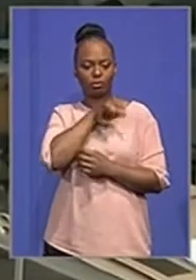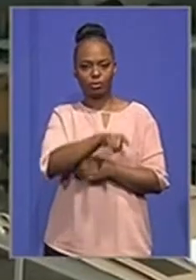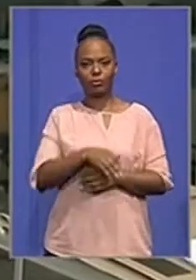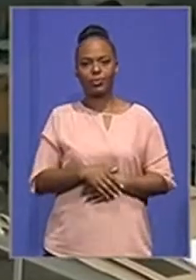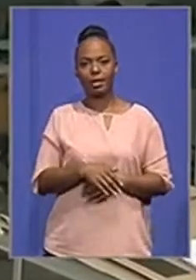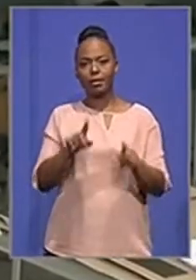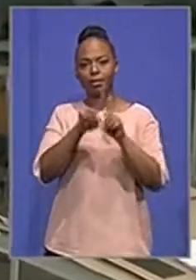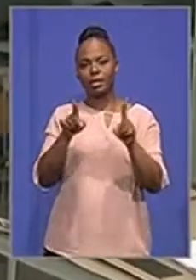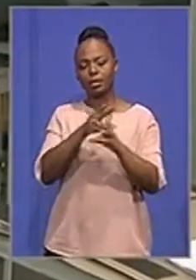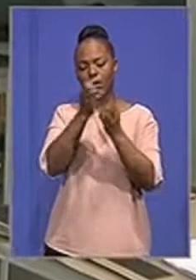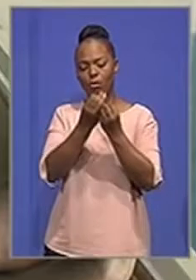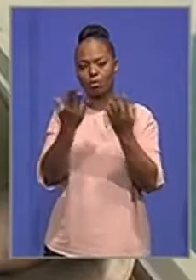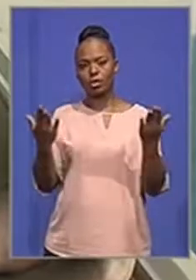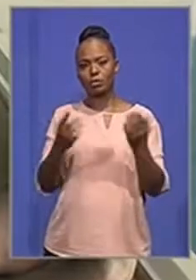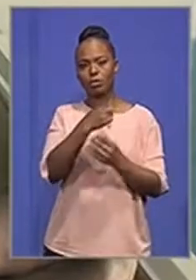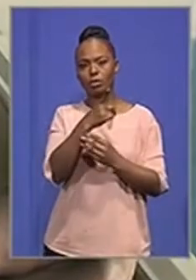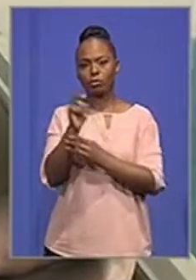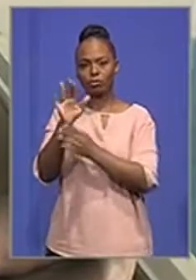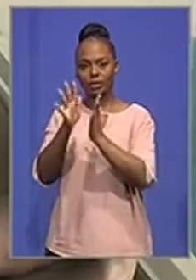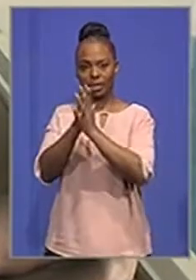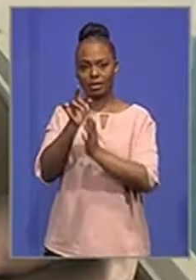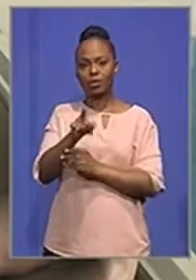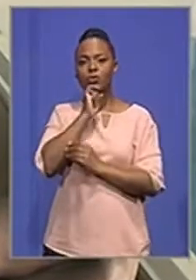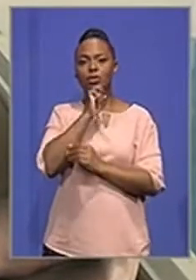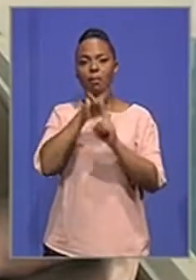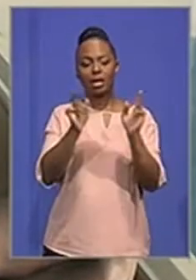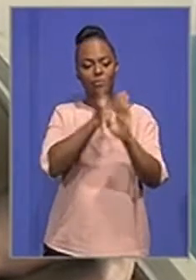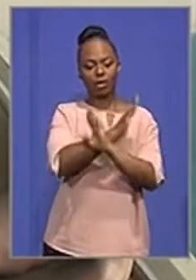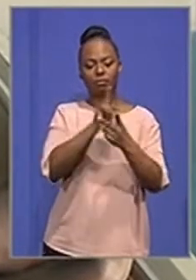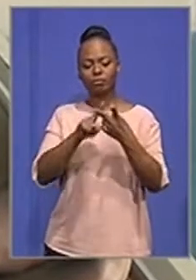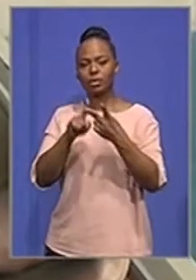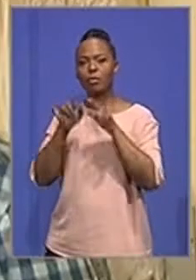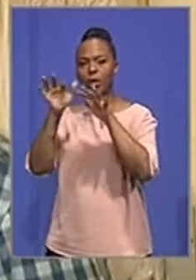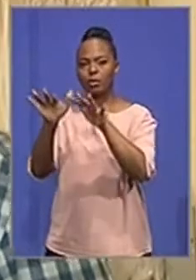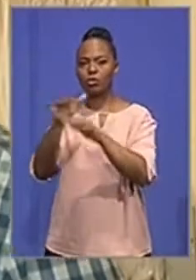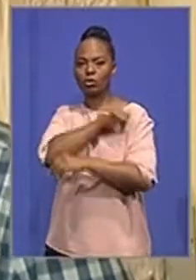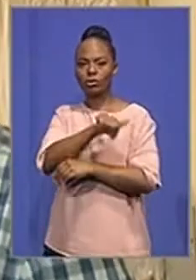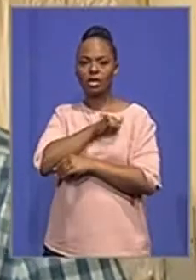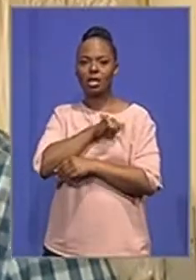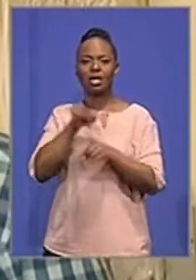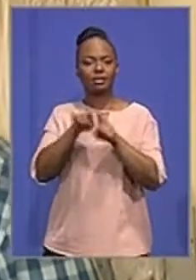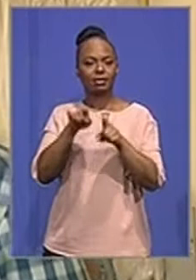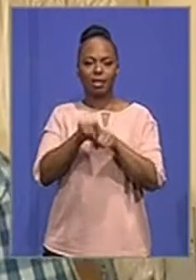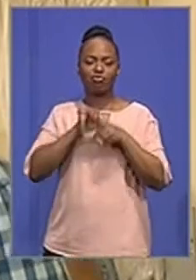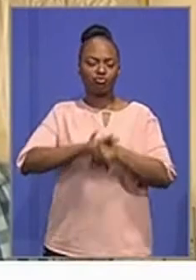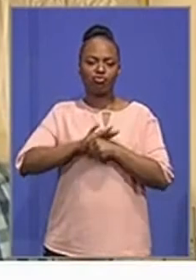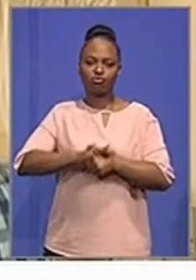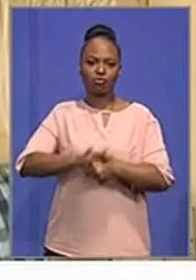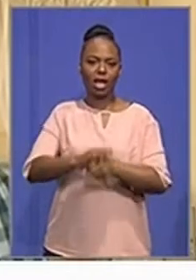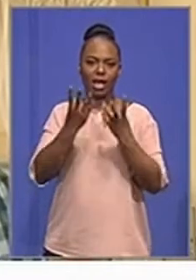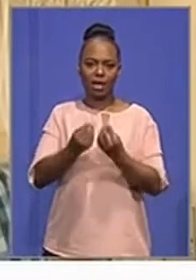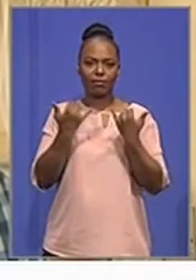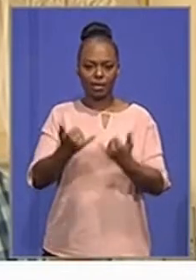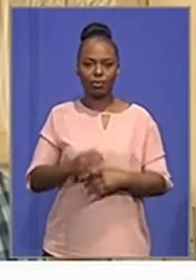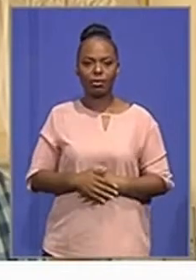a le 110 fela maokelo a poraefete le a puso a imetswe. Compared to the first wave, we have seen that the second wave is